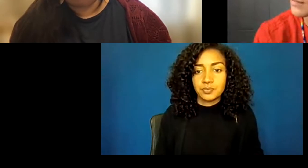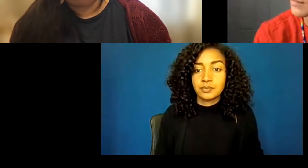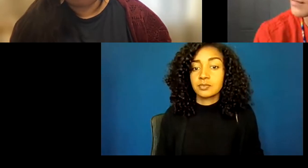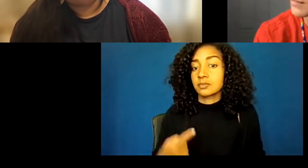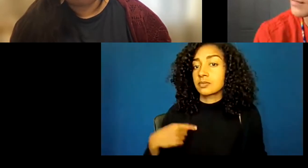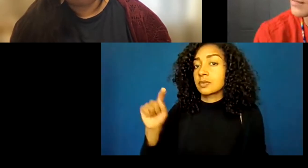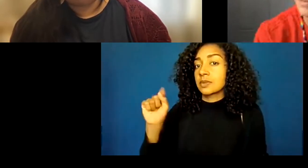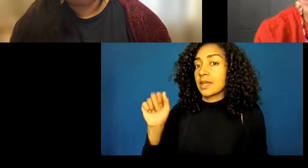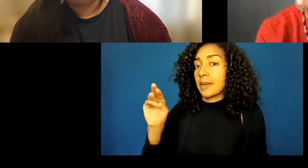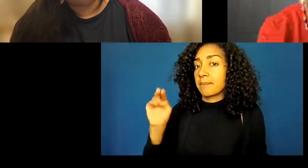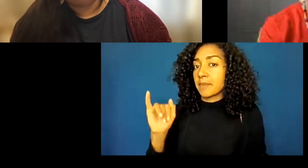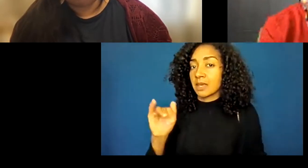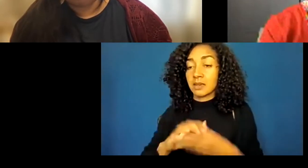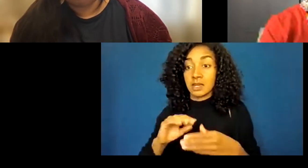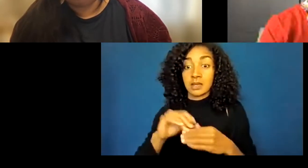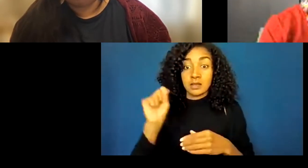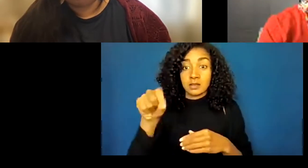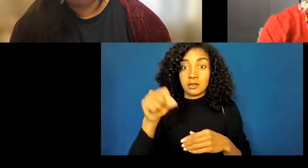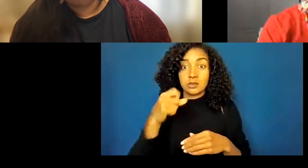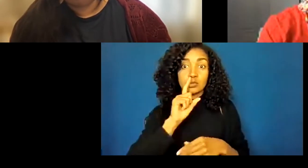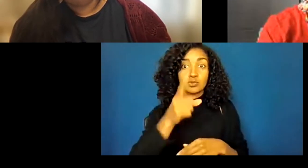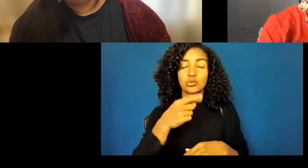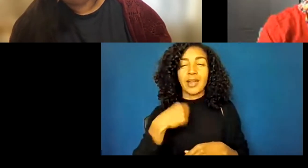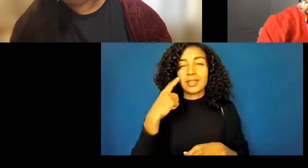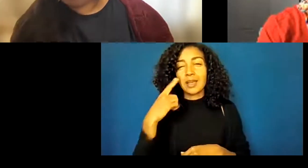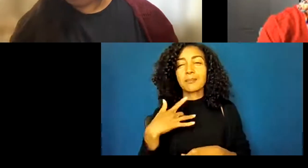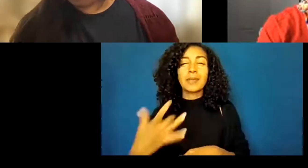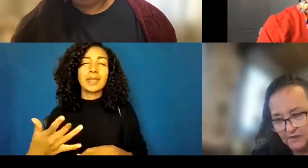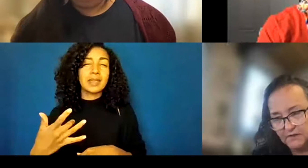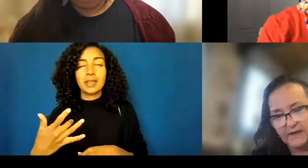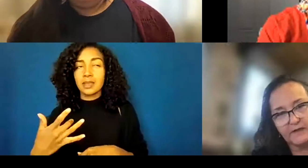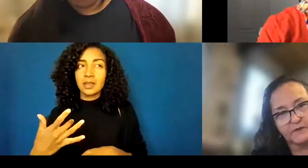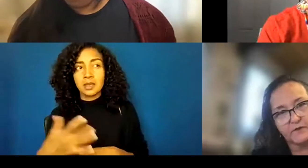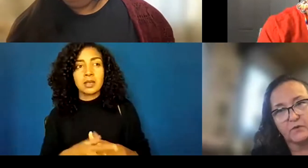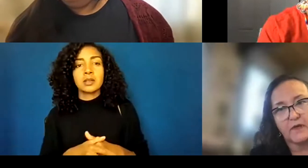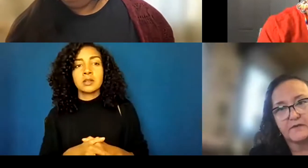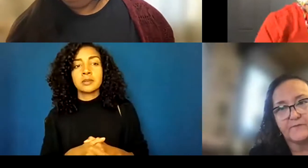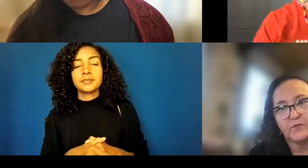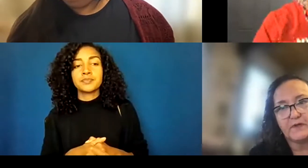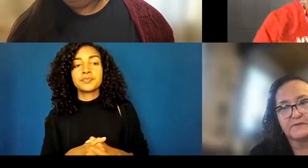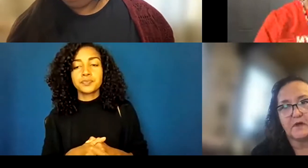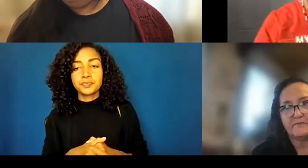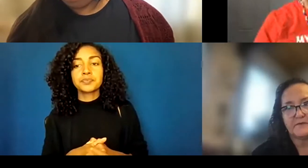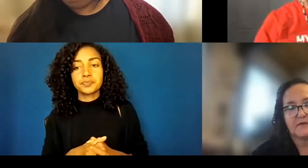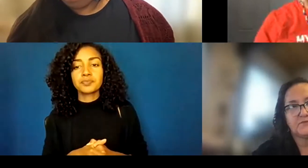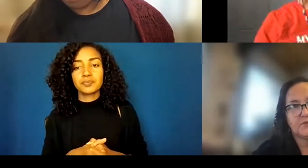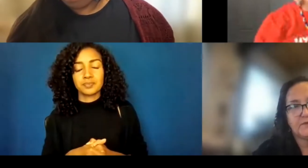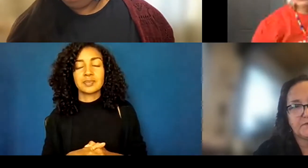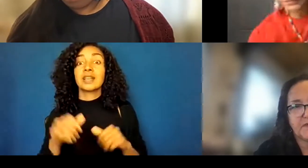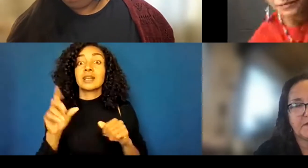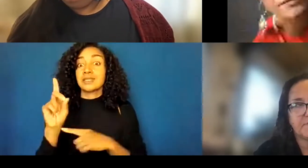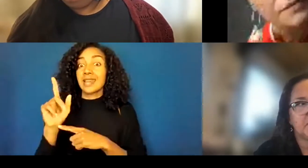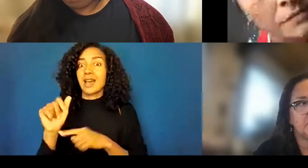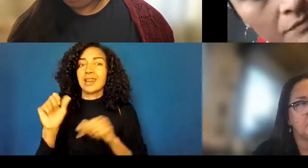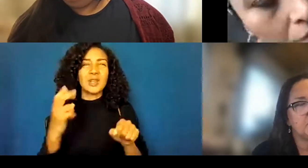Sure. I mean, I think that oftentimes I know that data can go a lot of different ways. And oftentimes when